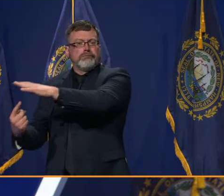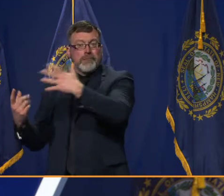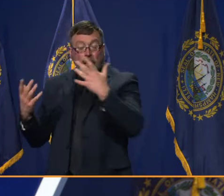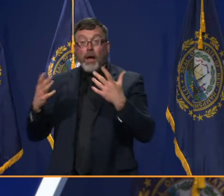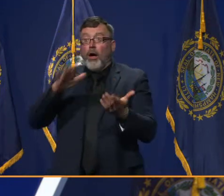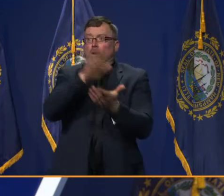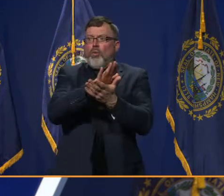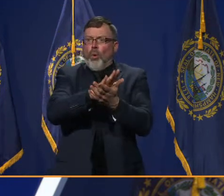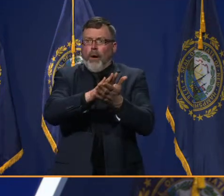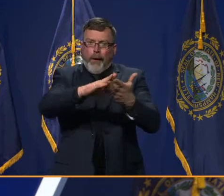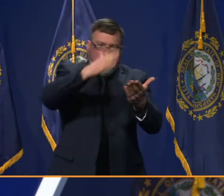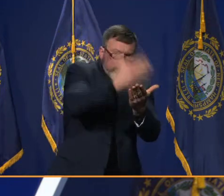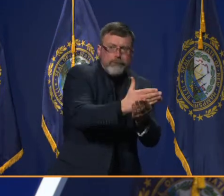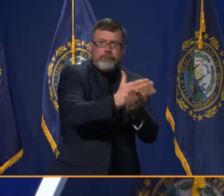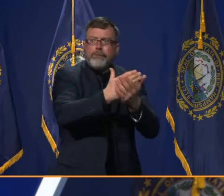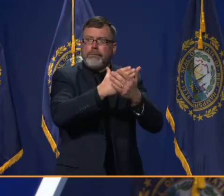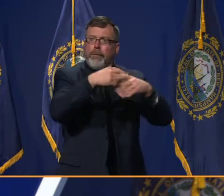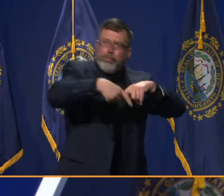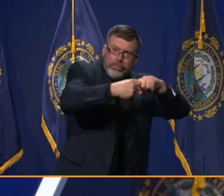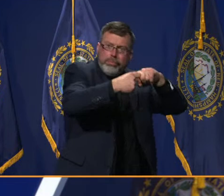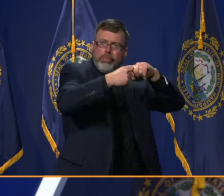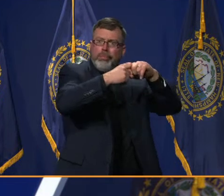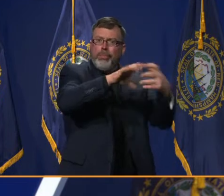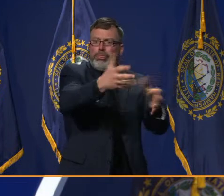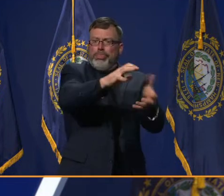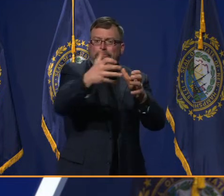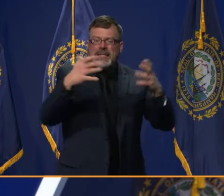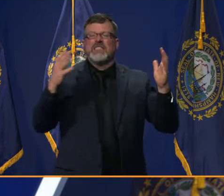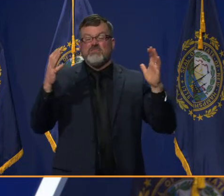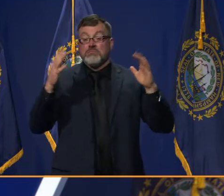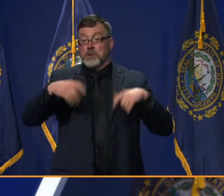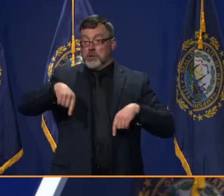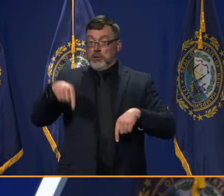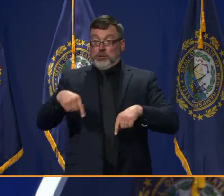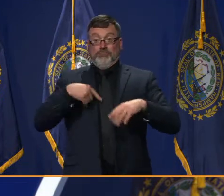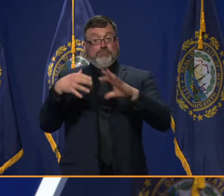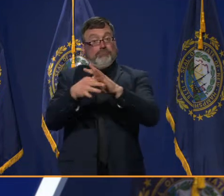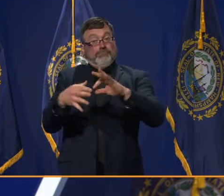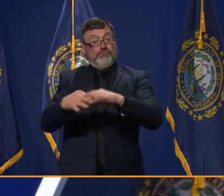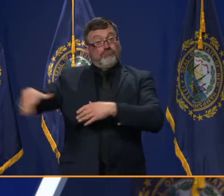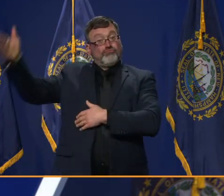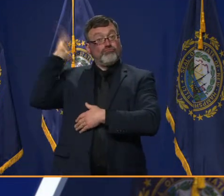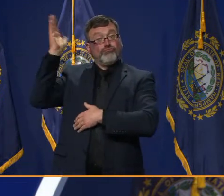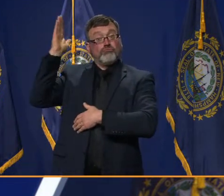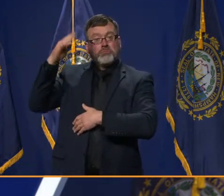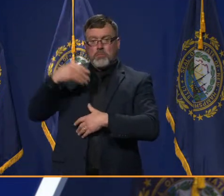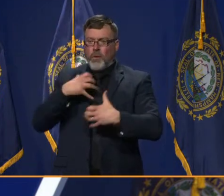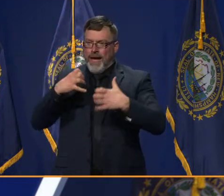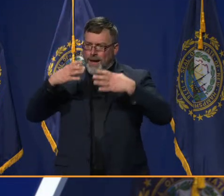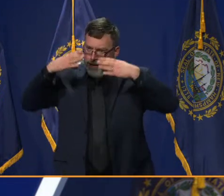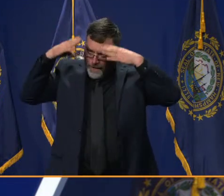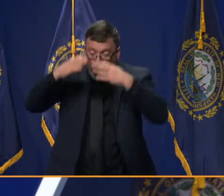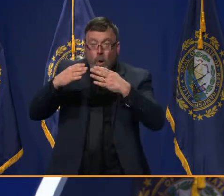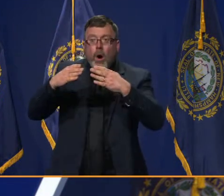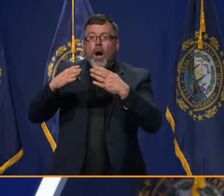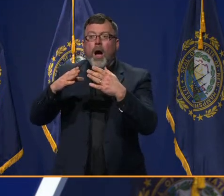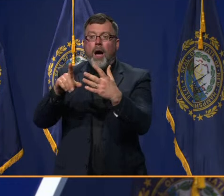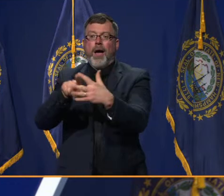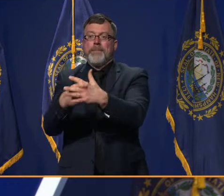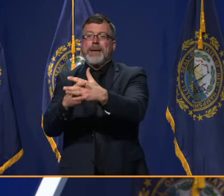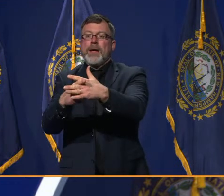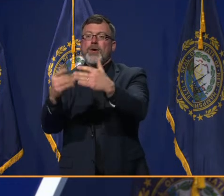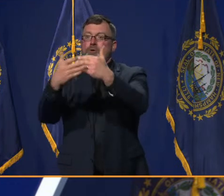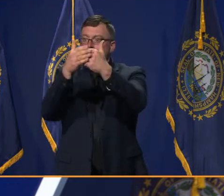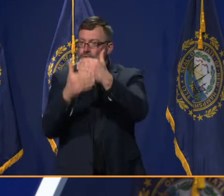inaugural address, I'd like to focus on new beginnings and that next chapter that we're going to write for ourselves. And I believe